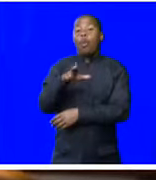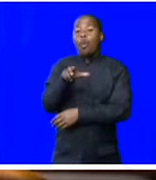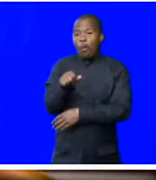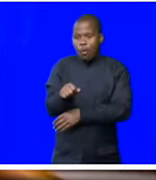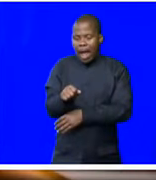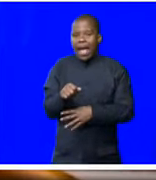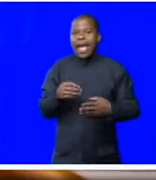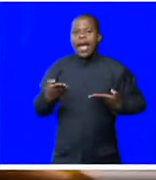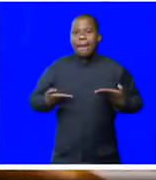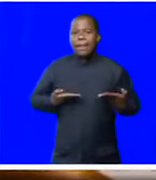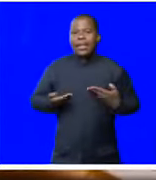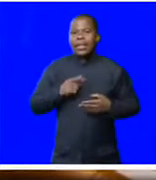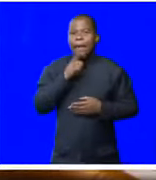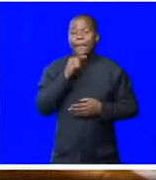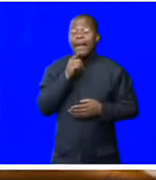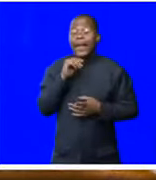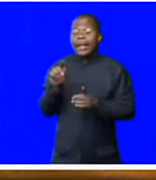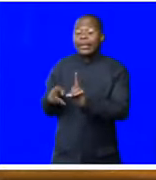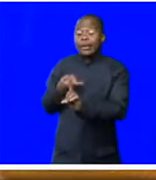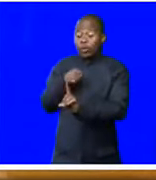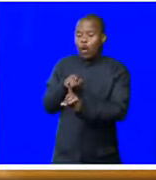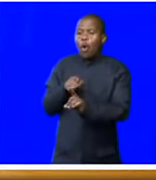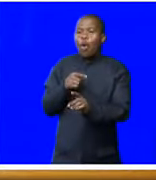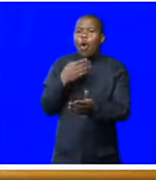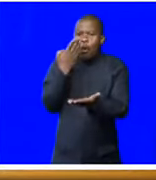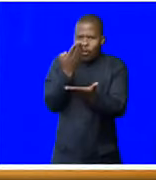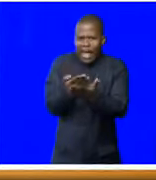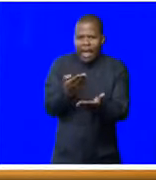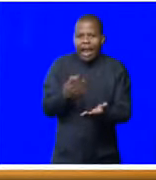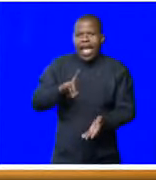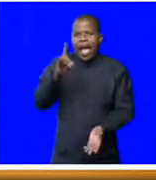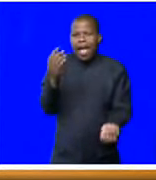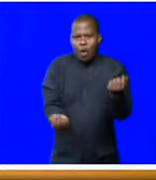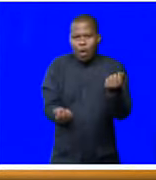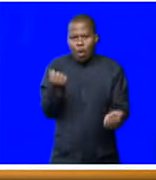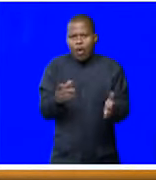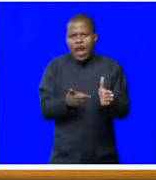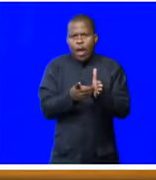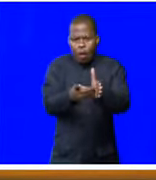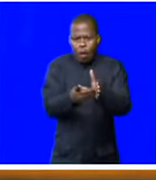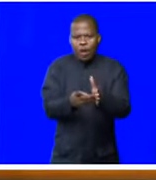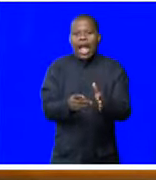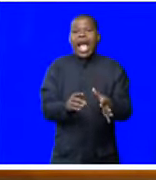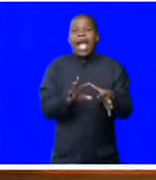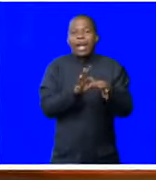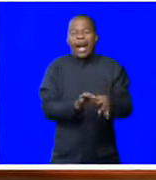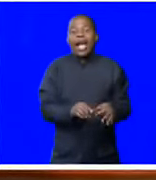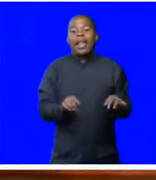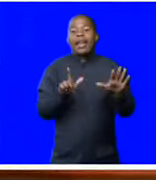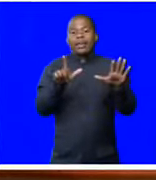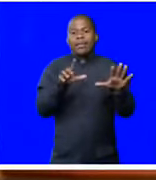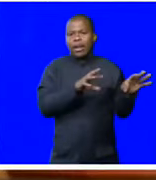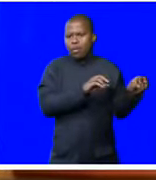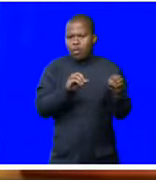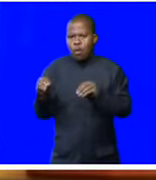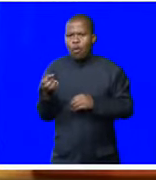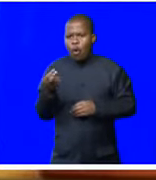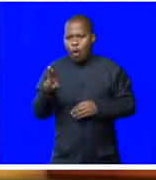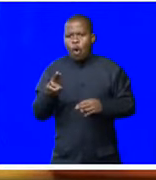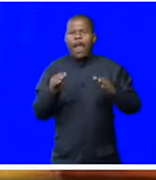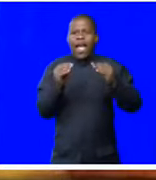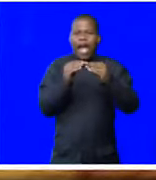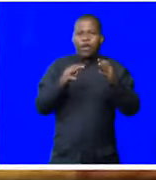Bennett. The businessman wants the court to grant him an order to evict 7 homesteads that allegedly occupy his